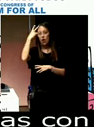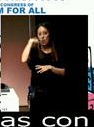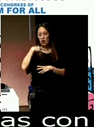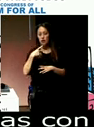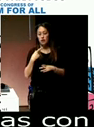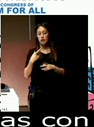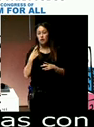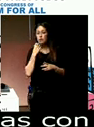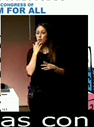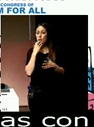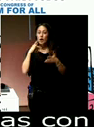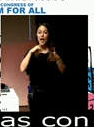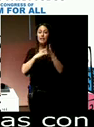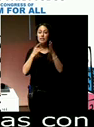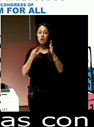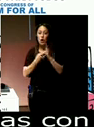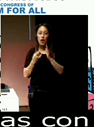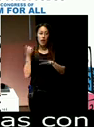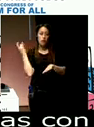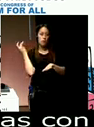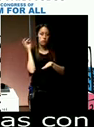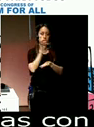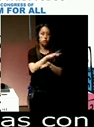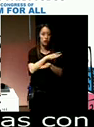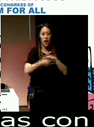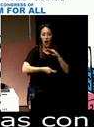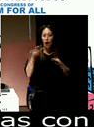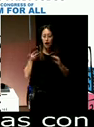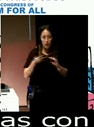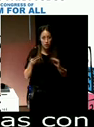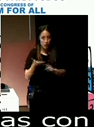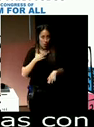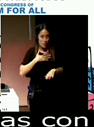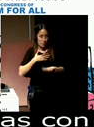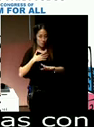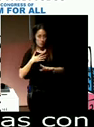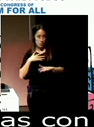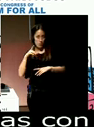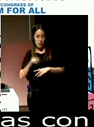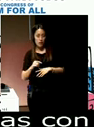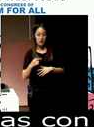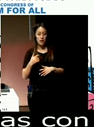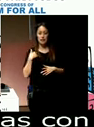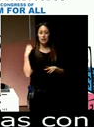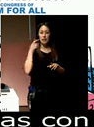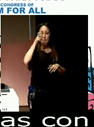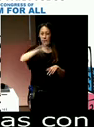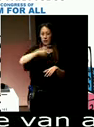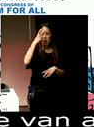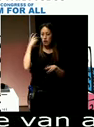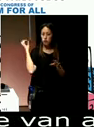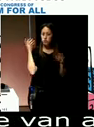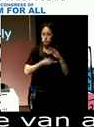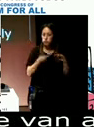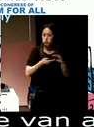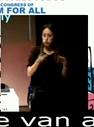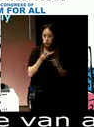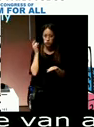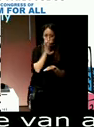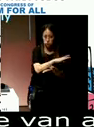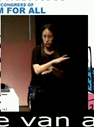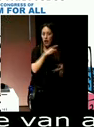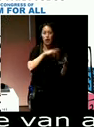will have access to this kind of technology much easier than the rest of us. This is a technology that they